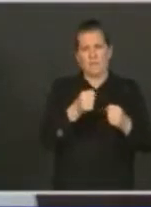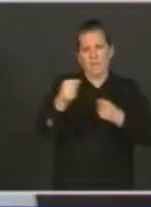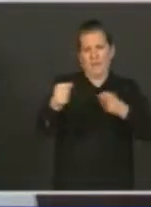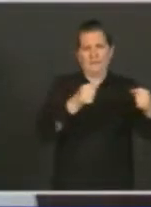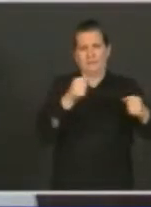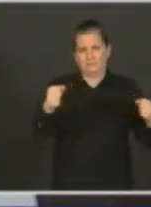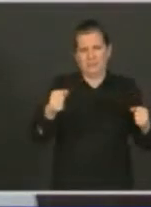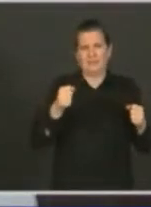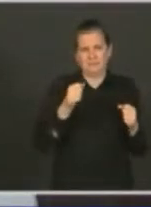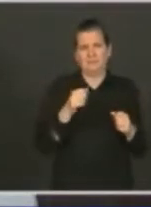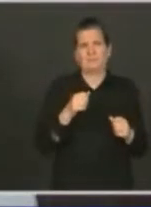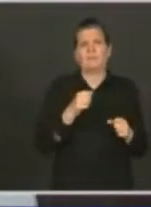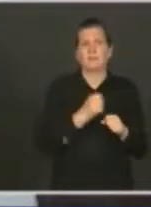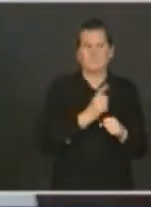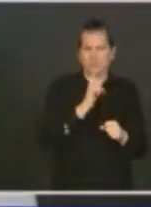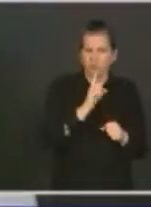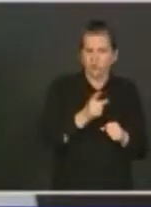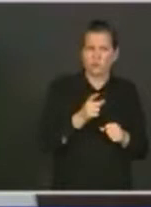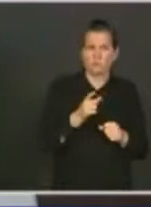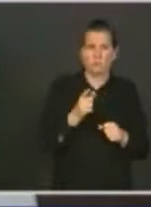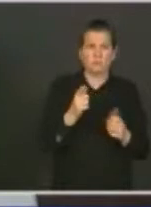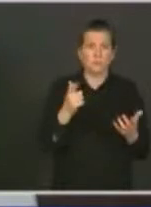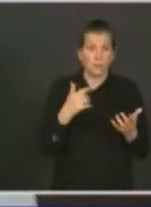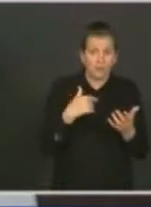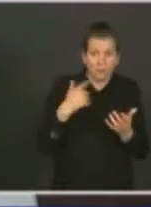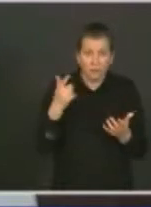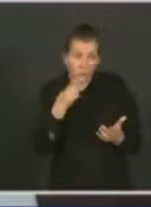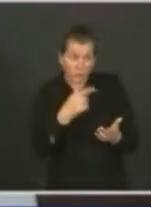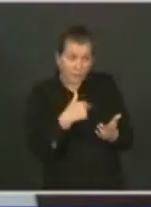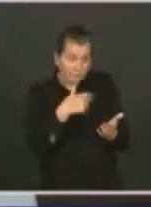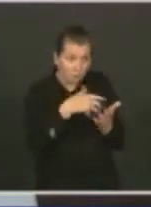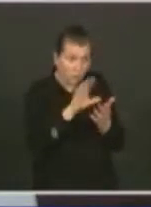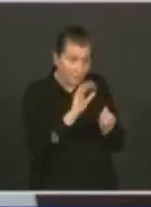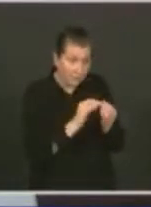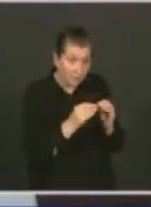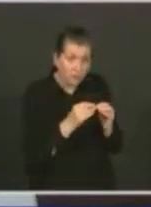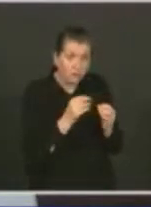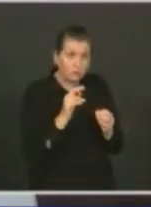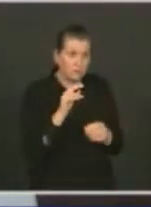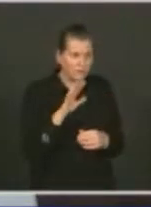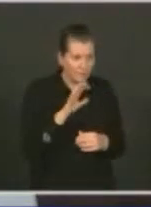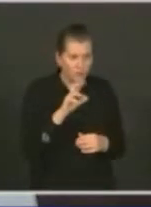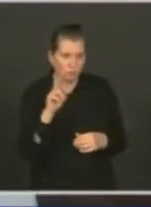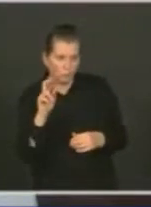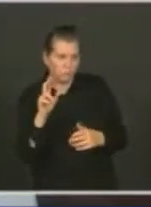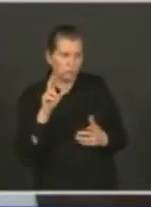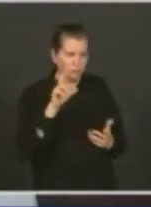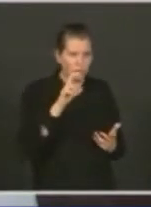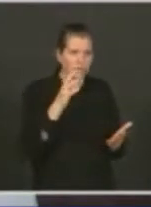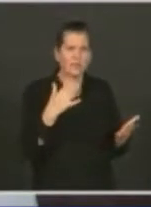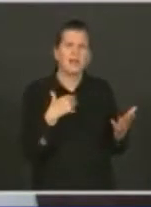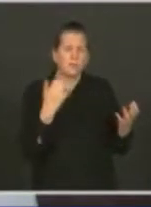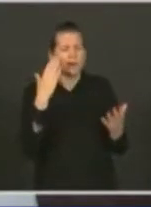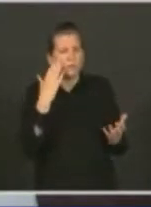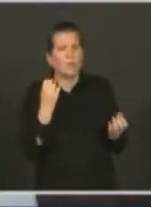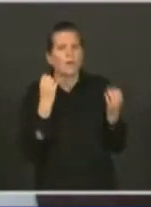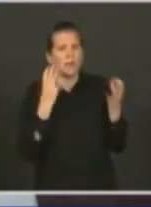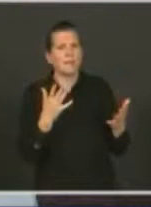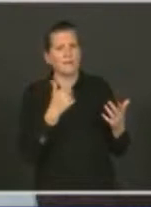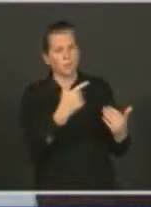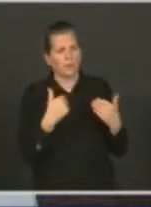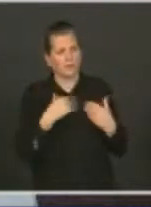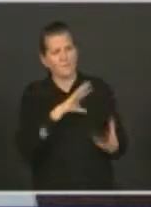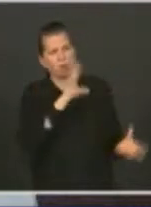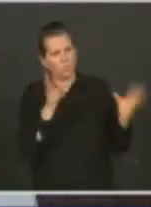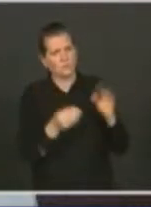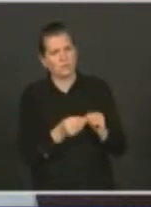as well. Is there a rough number, 500, 600, when we see that number at 220 patients? Just so people know, I mean, what we're talking about, and I know it seems